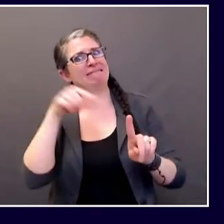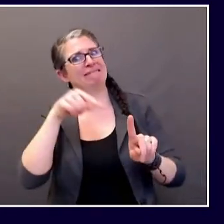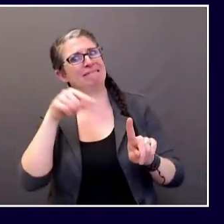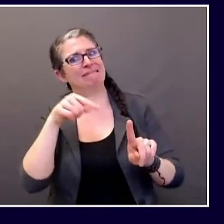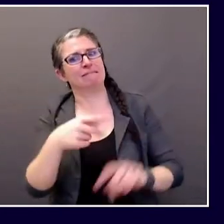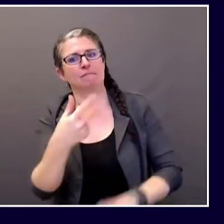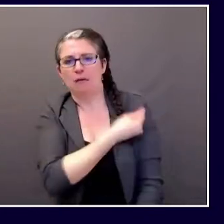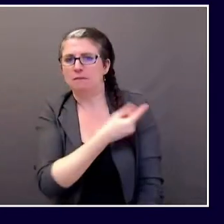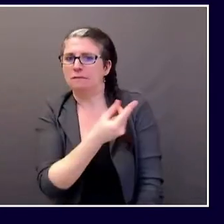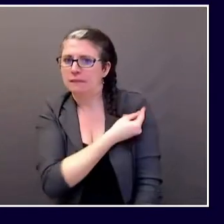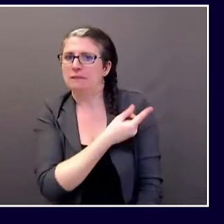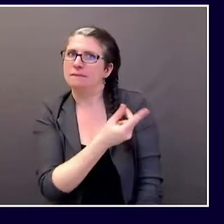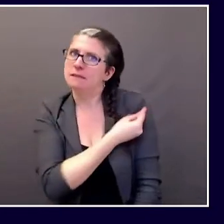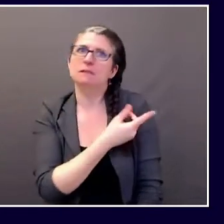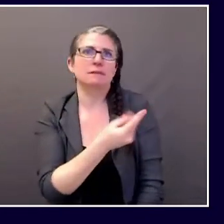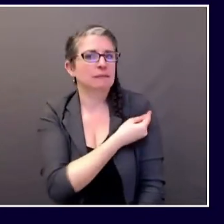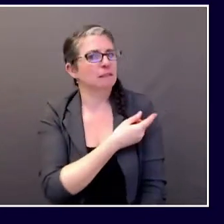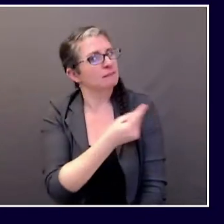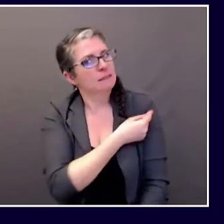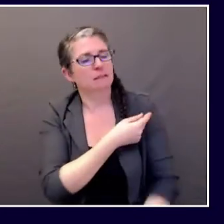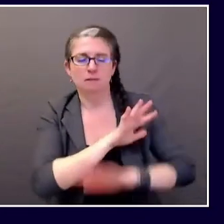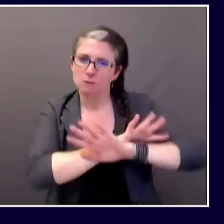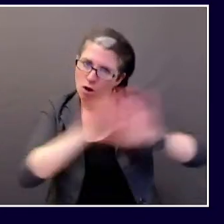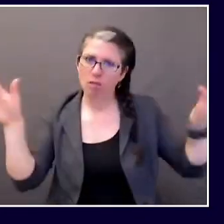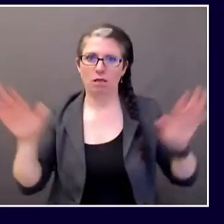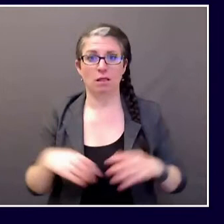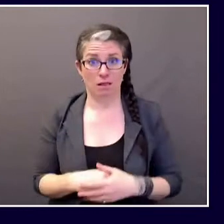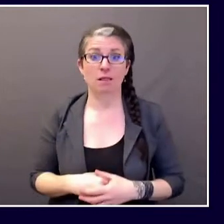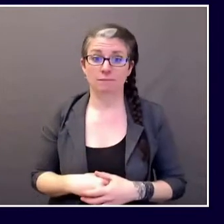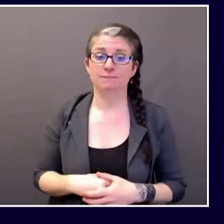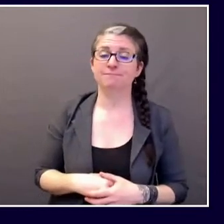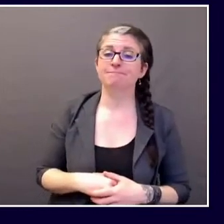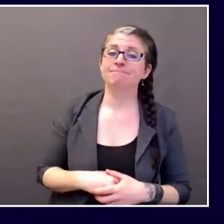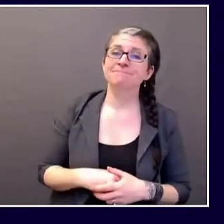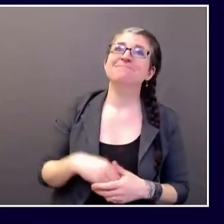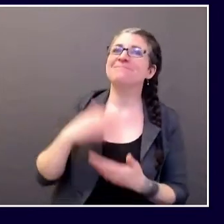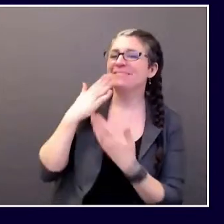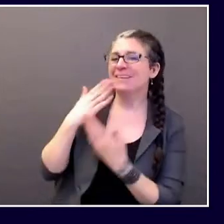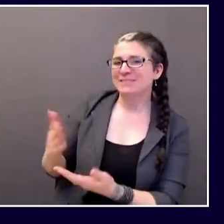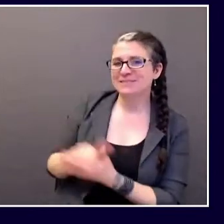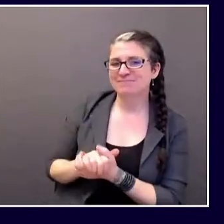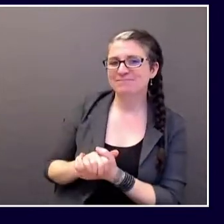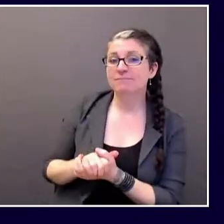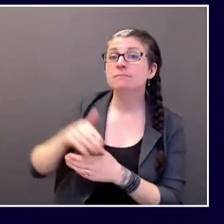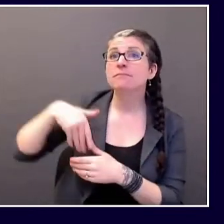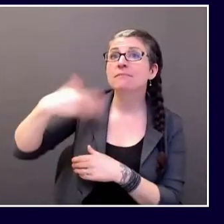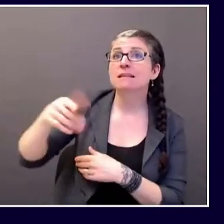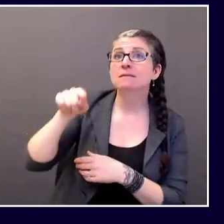thanks. Thank you. Thanks, Amy. Let me turn it over to Patrick Whittle next.